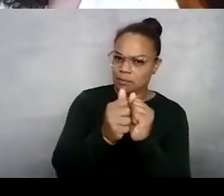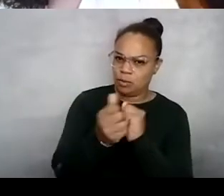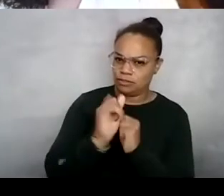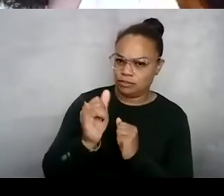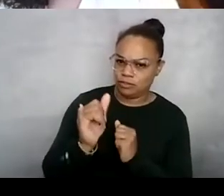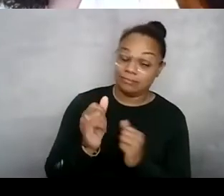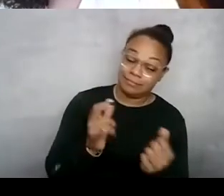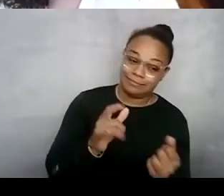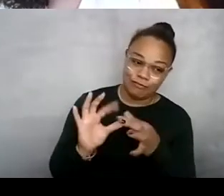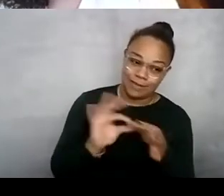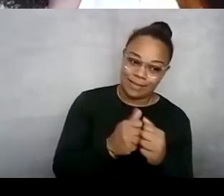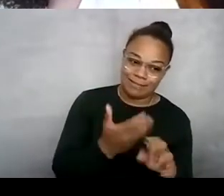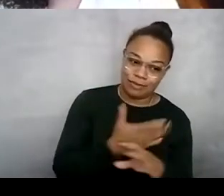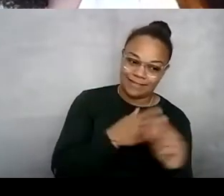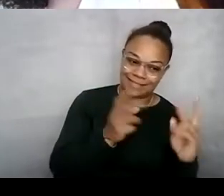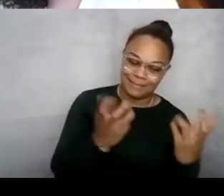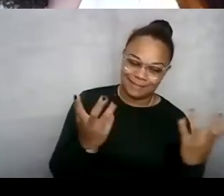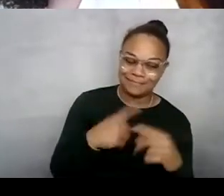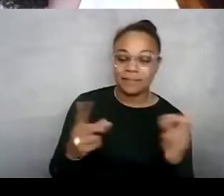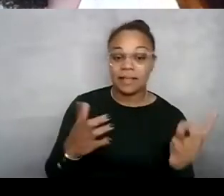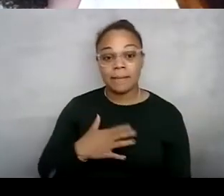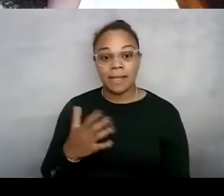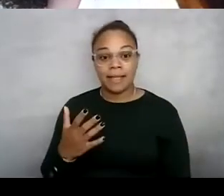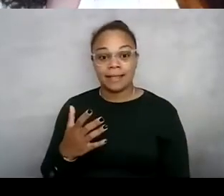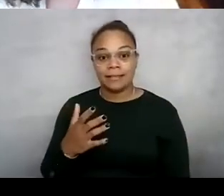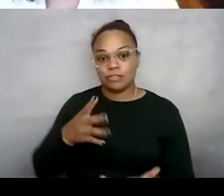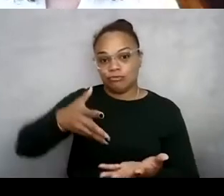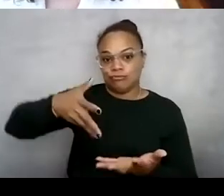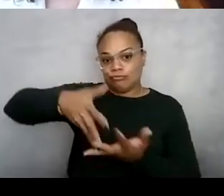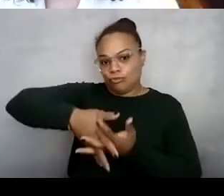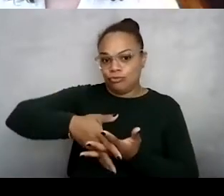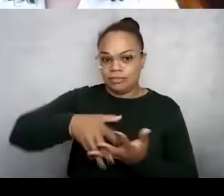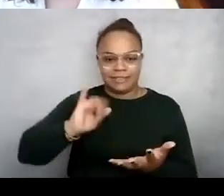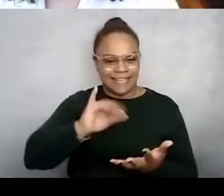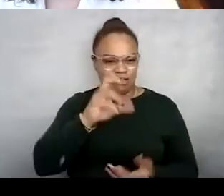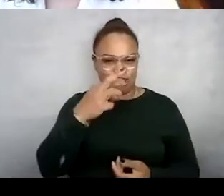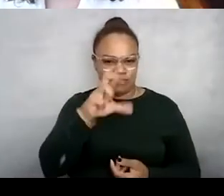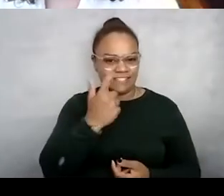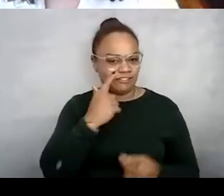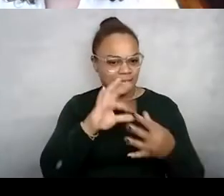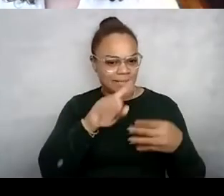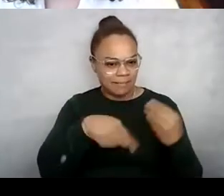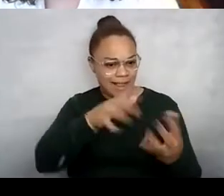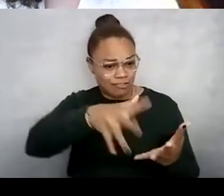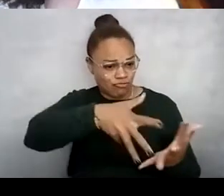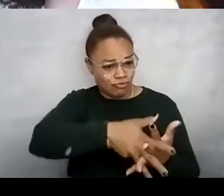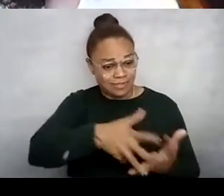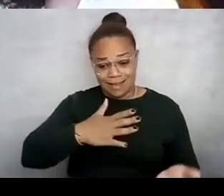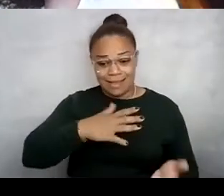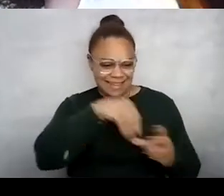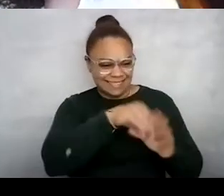that my roots, Chris was talking about his roots in state work, mine are municipal.